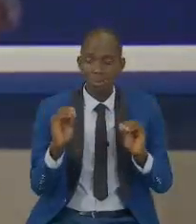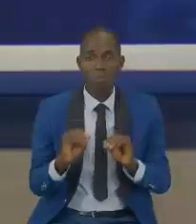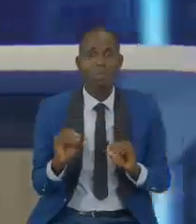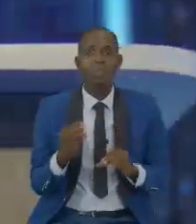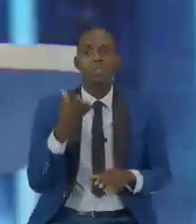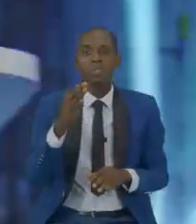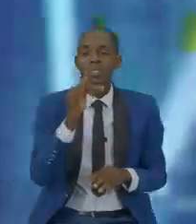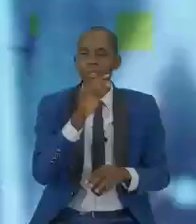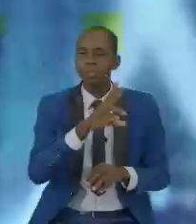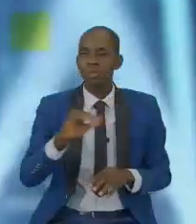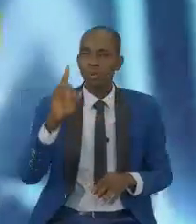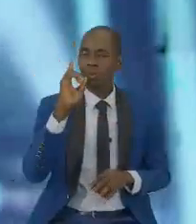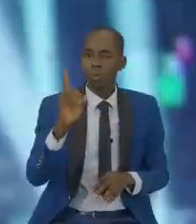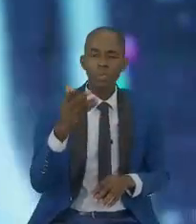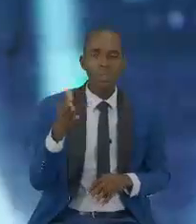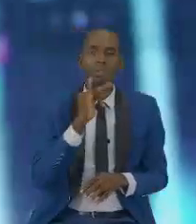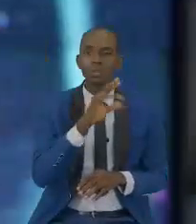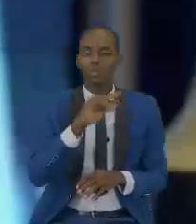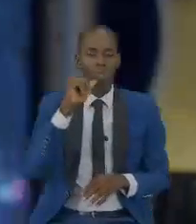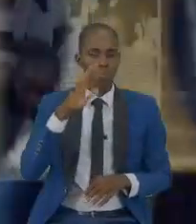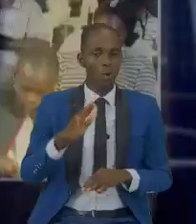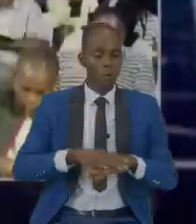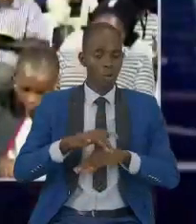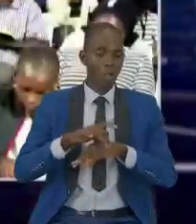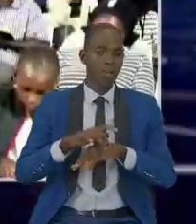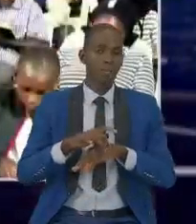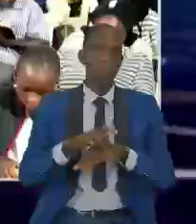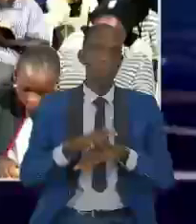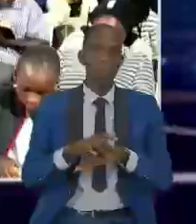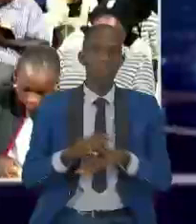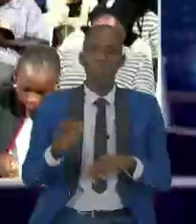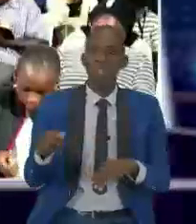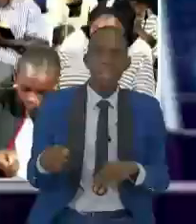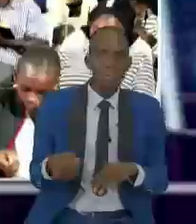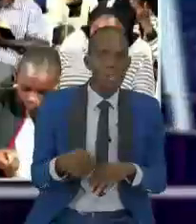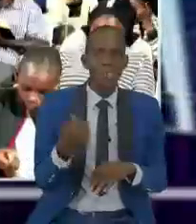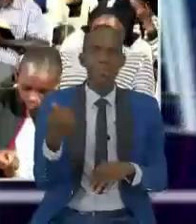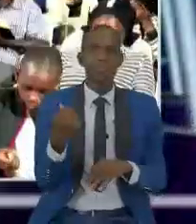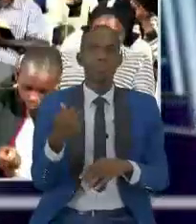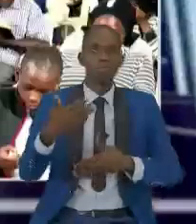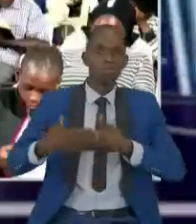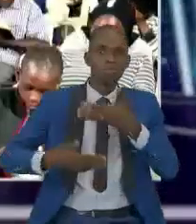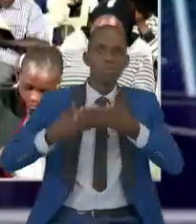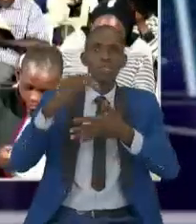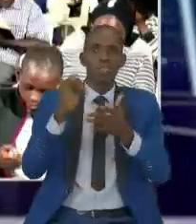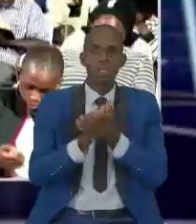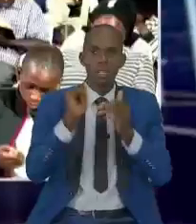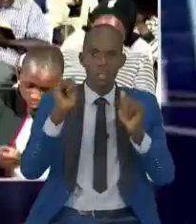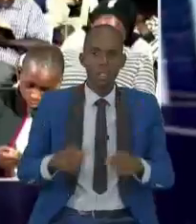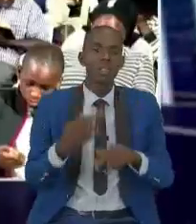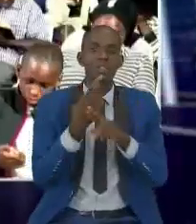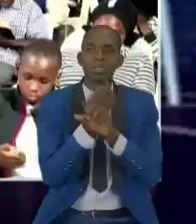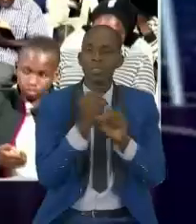no man. There is no woman on earth. Any generation that can redeem